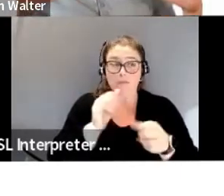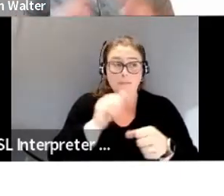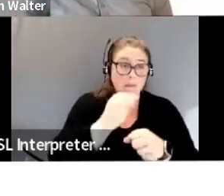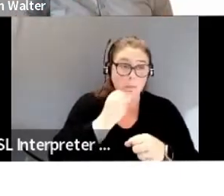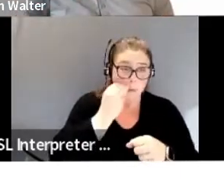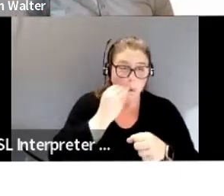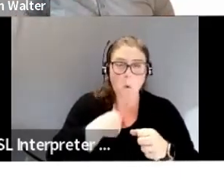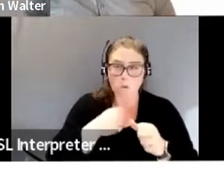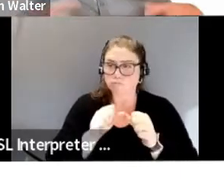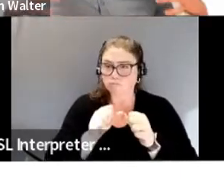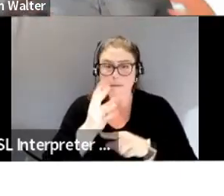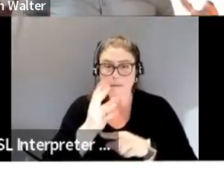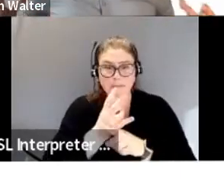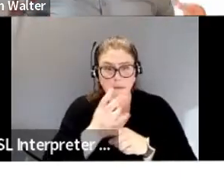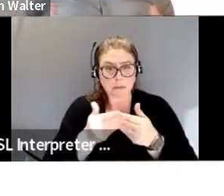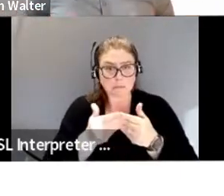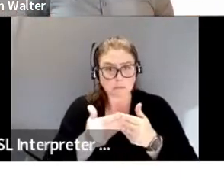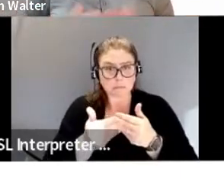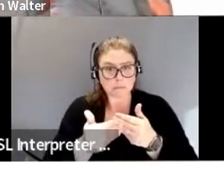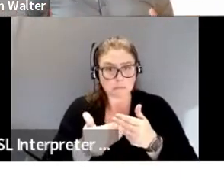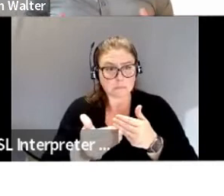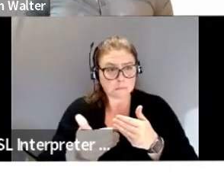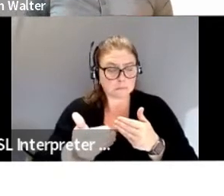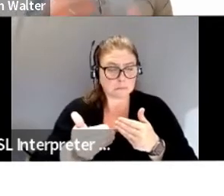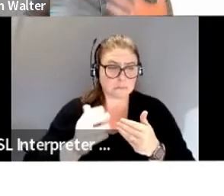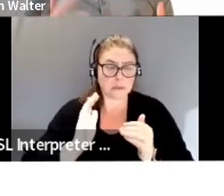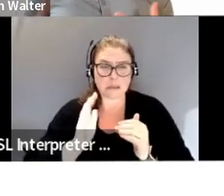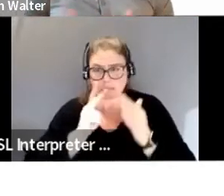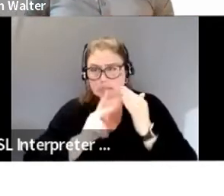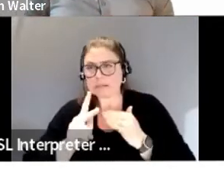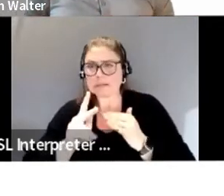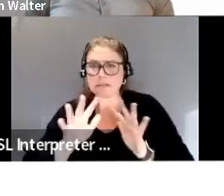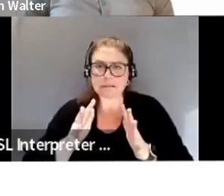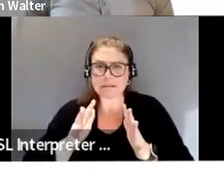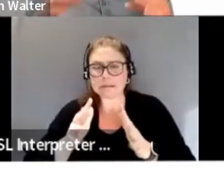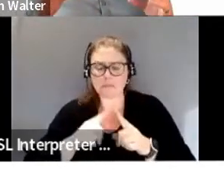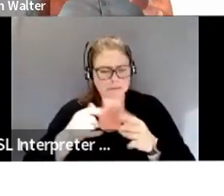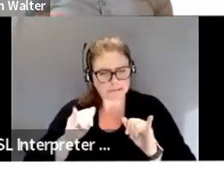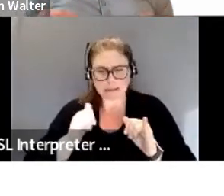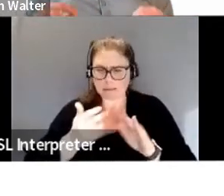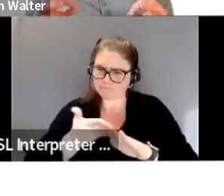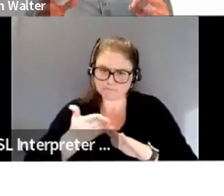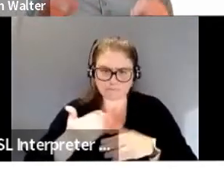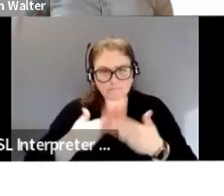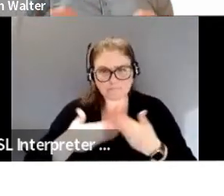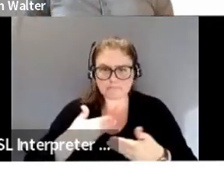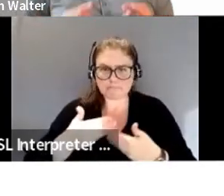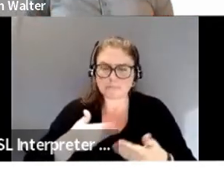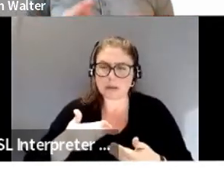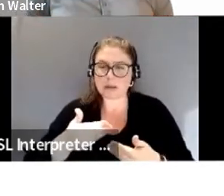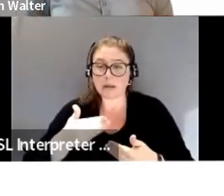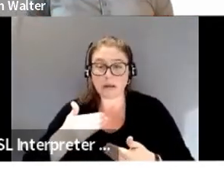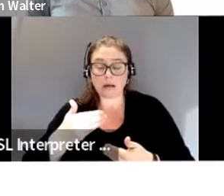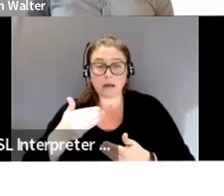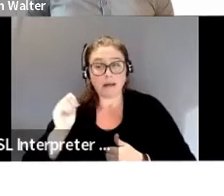customers were starting to close their doors, the outlook, wasn't that great. We were still able to make a run at it. And the major, reason why we were